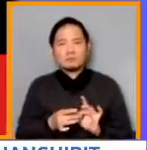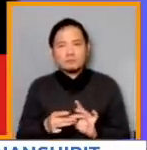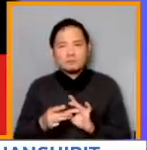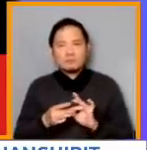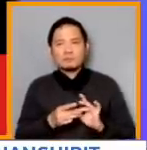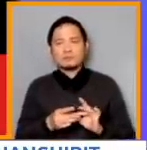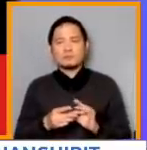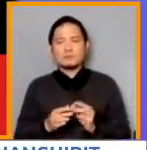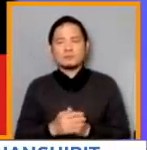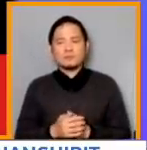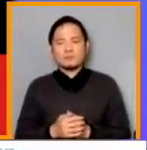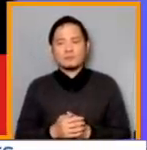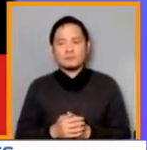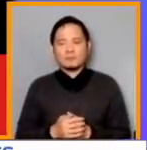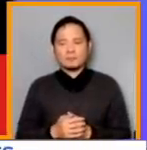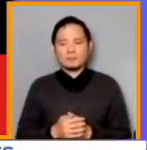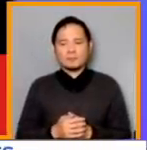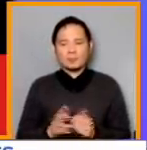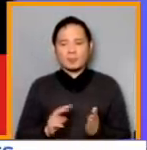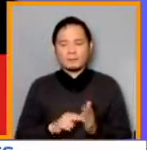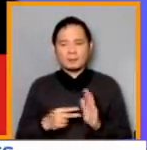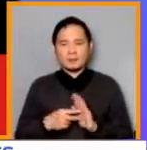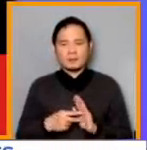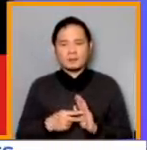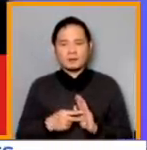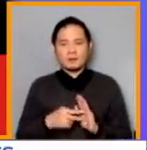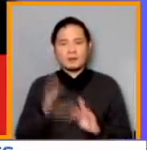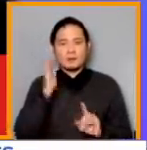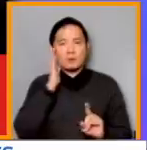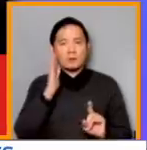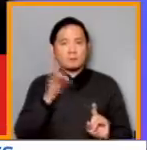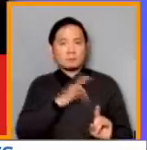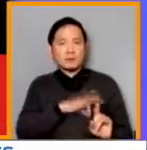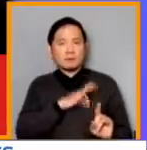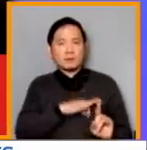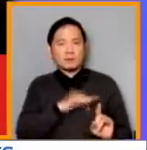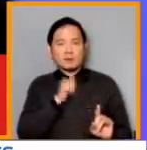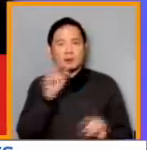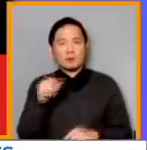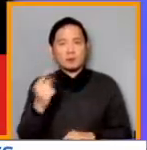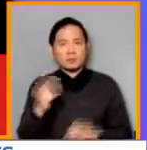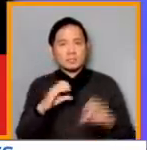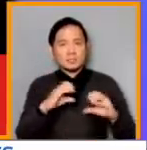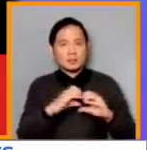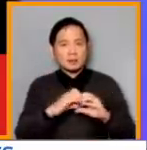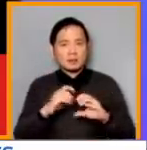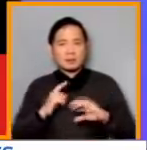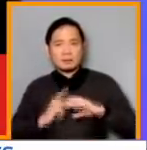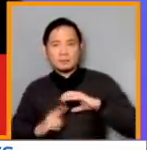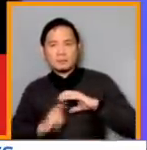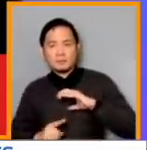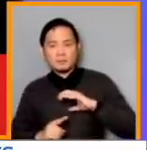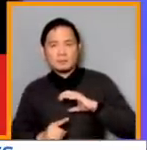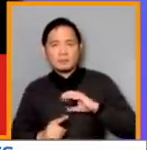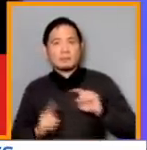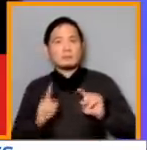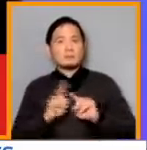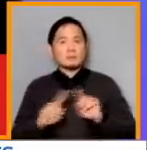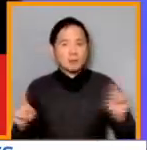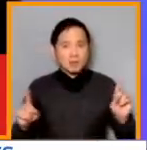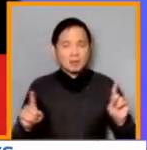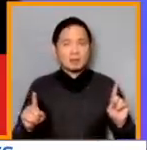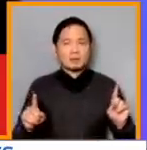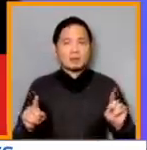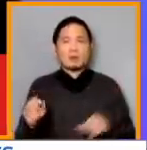have the benefit not only mutually to GMA and ABS-CBN, but as